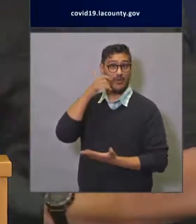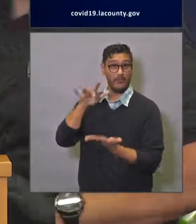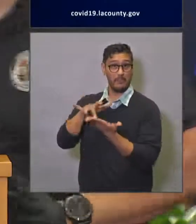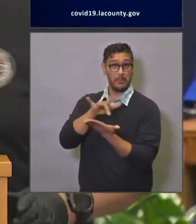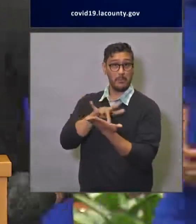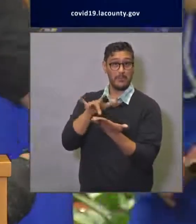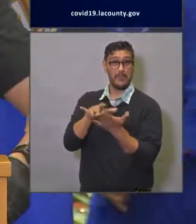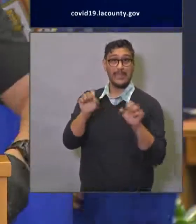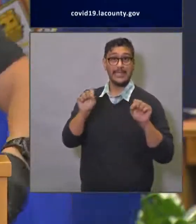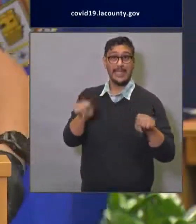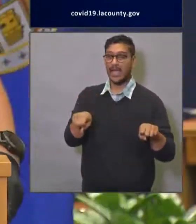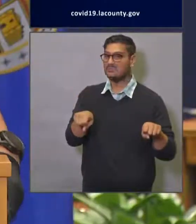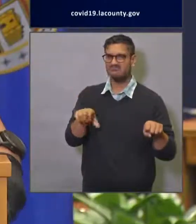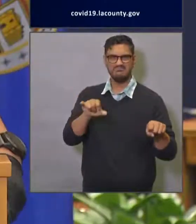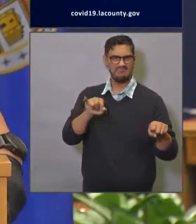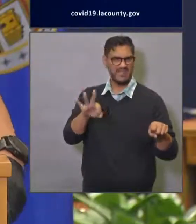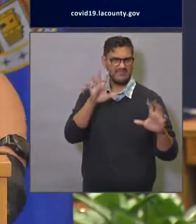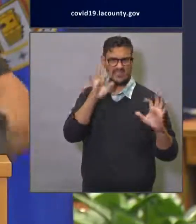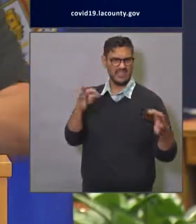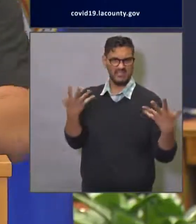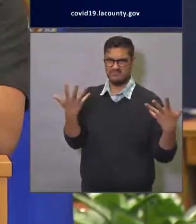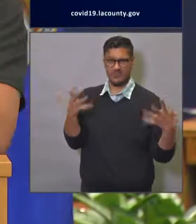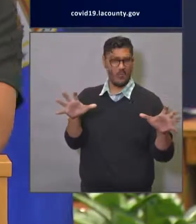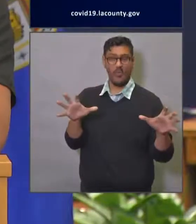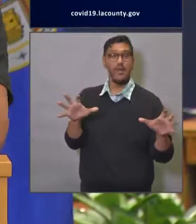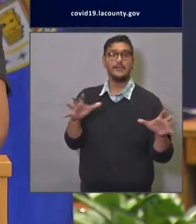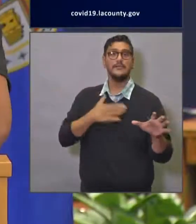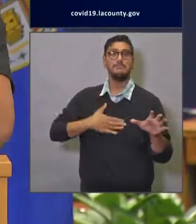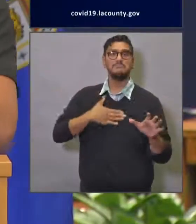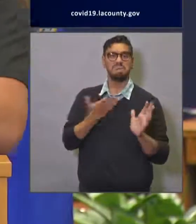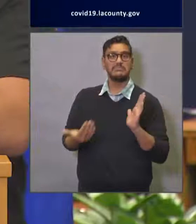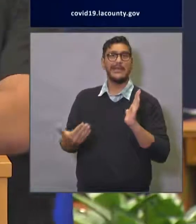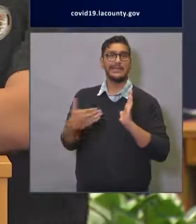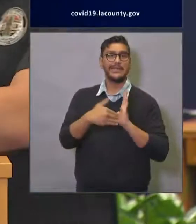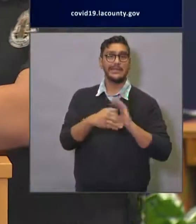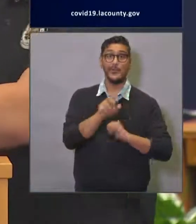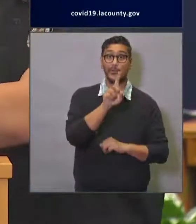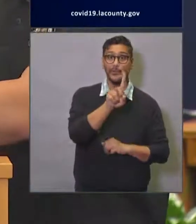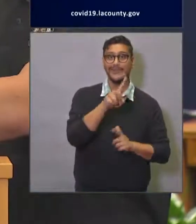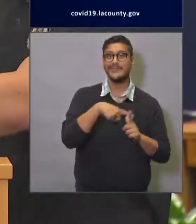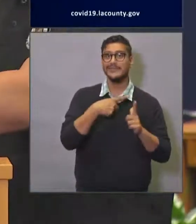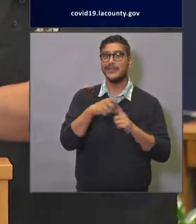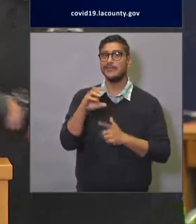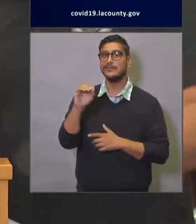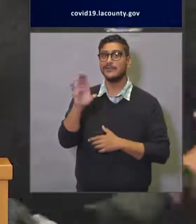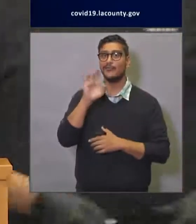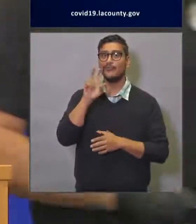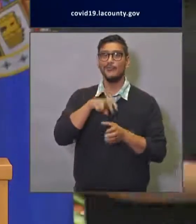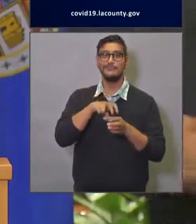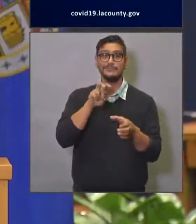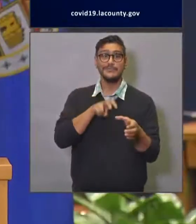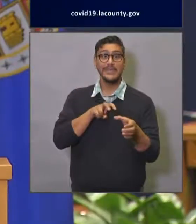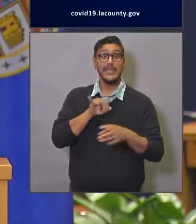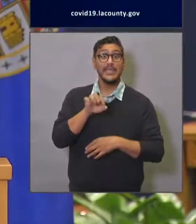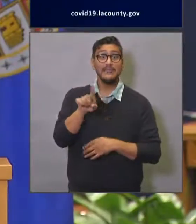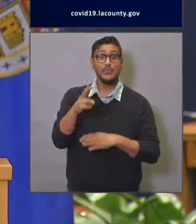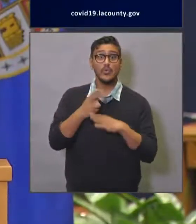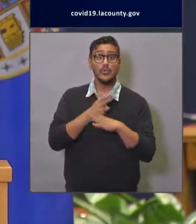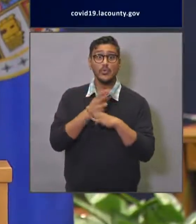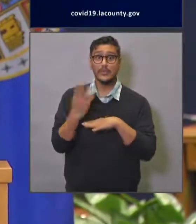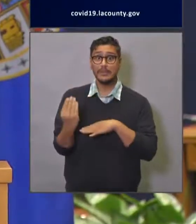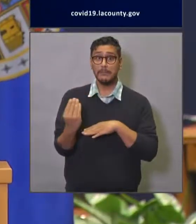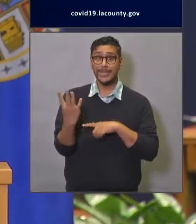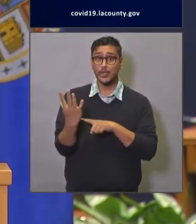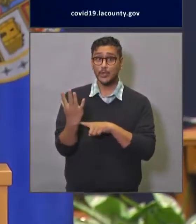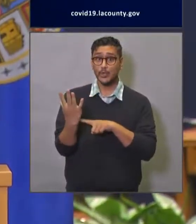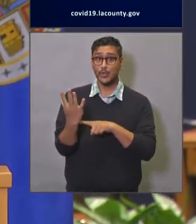keypad. You can withdraw your question at any time by repeating the 1-0 command. And if you are using a speakerphone, please pick